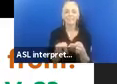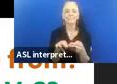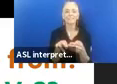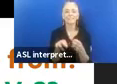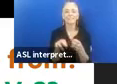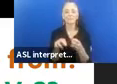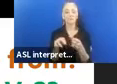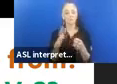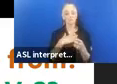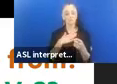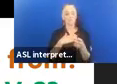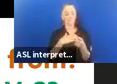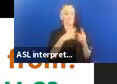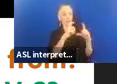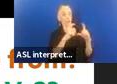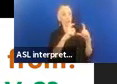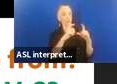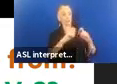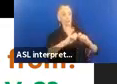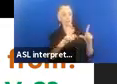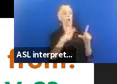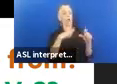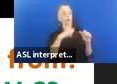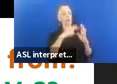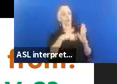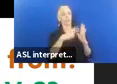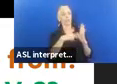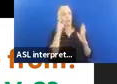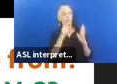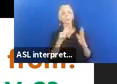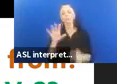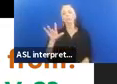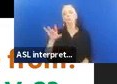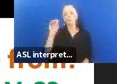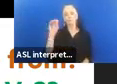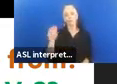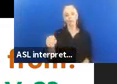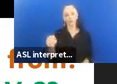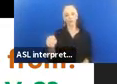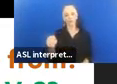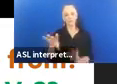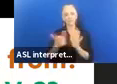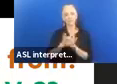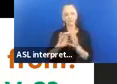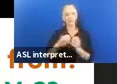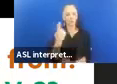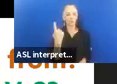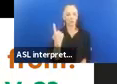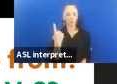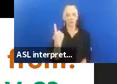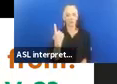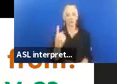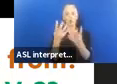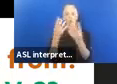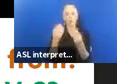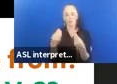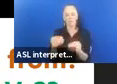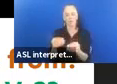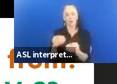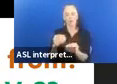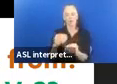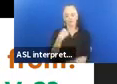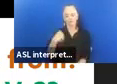It just popped up on my screen. I'll read it out loud. 25% of folks picked number 1, wet market in